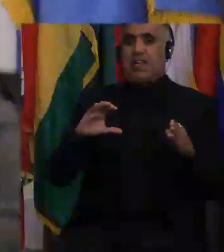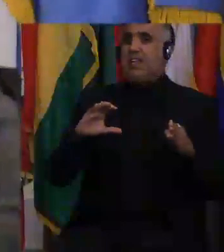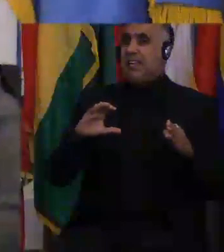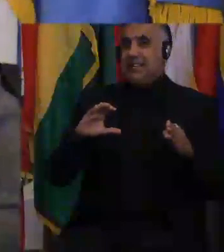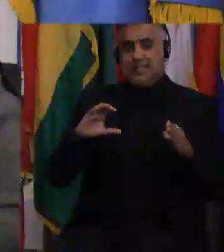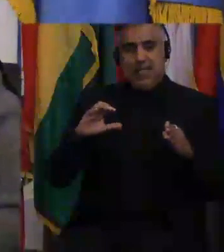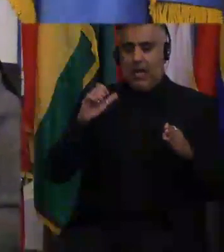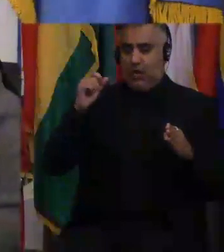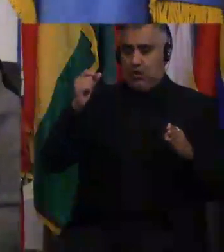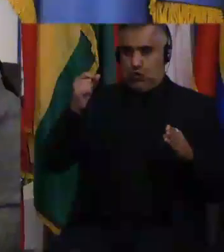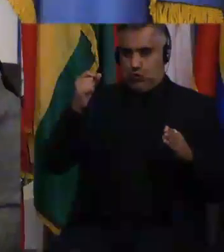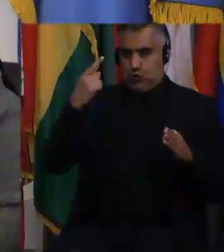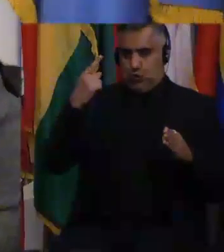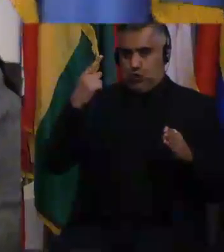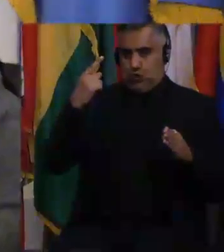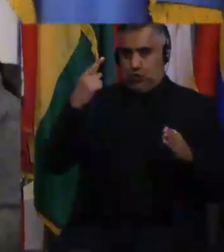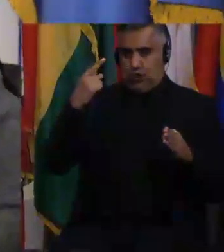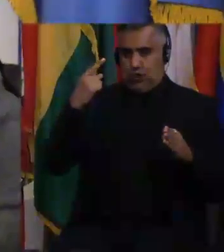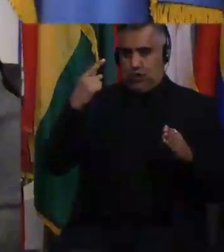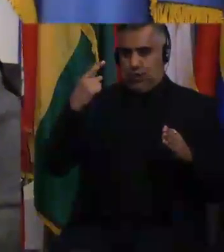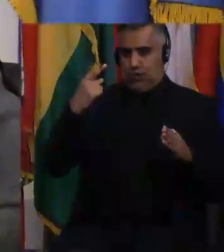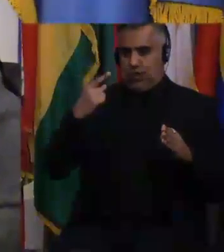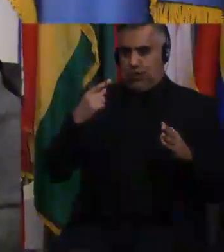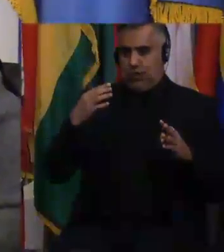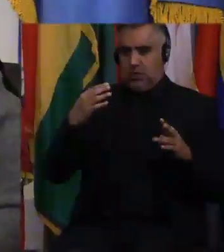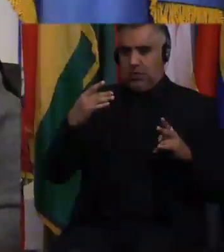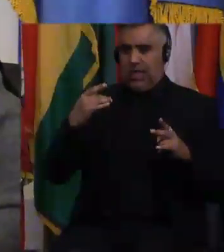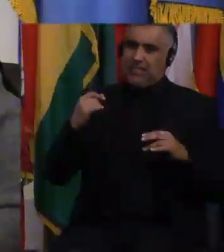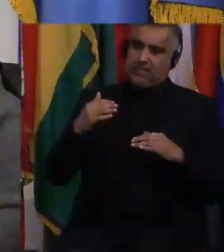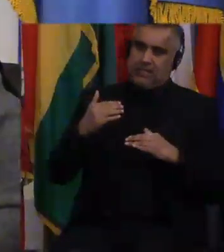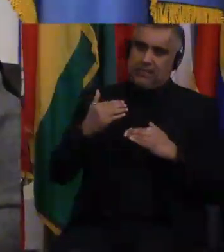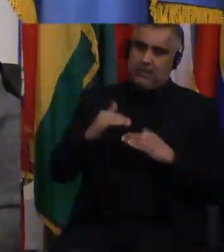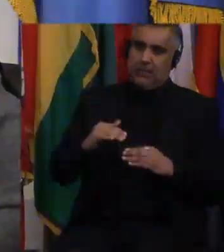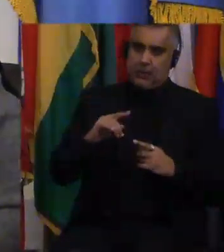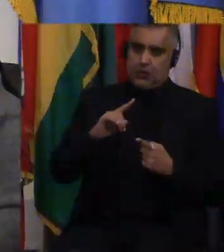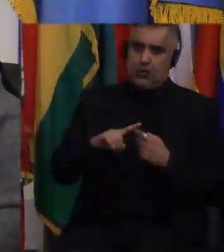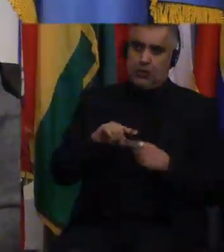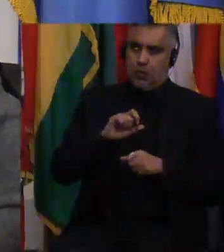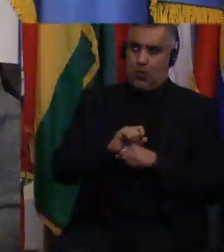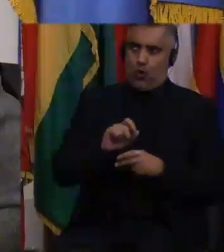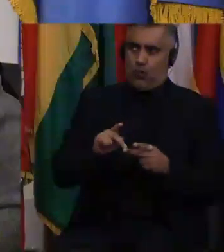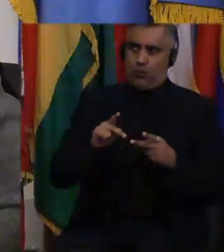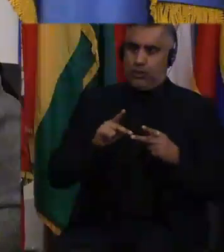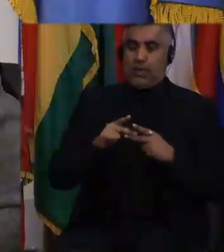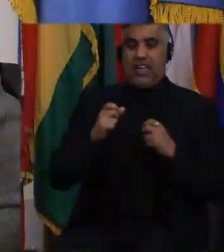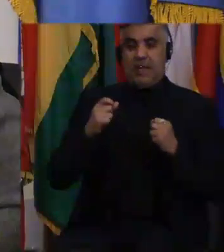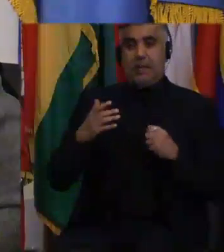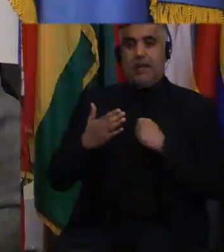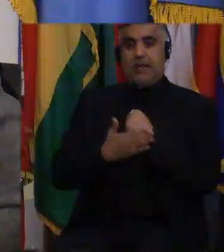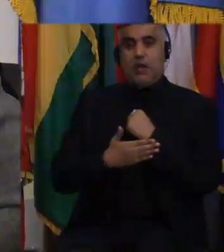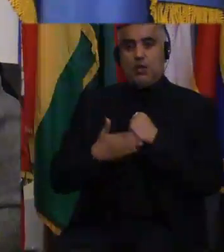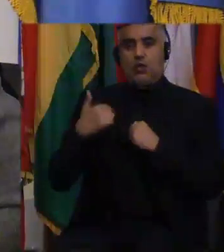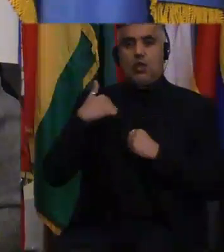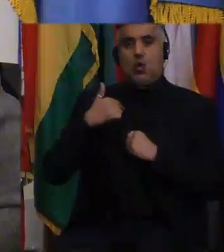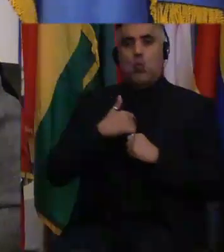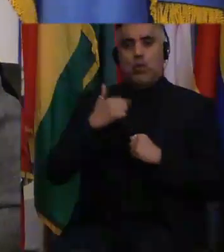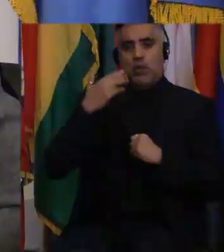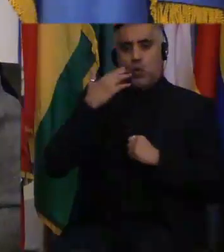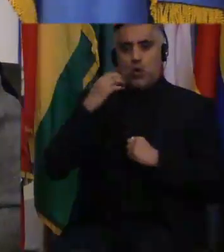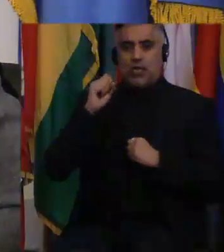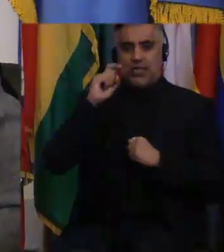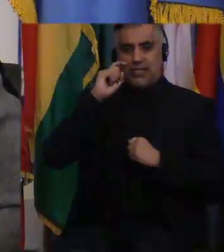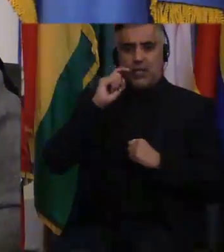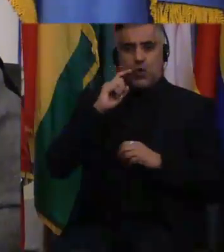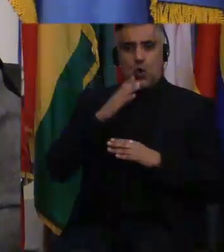not understood as limited to the workplace. In many countries we know, for instance, the